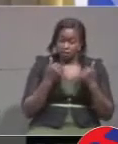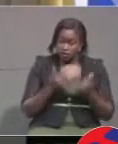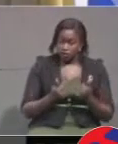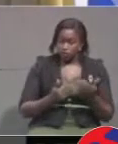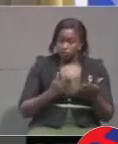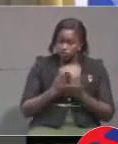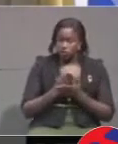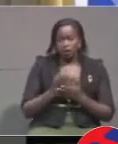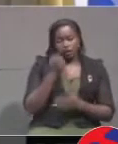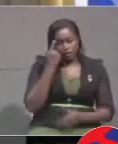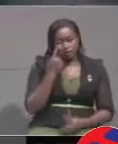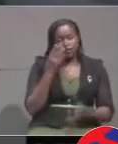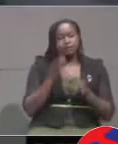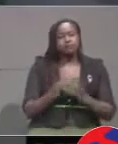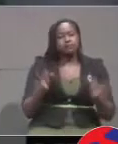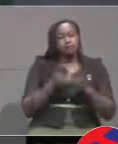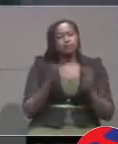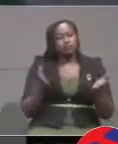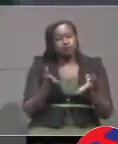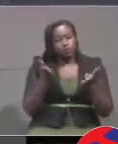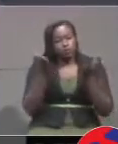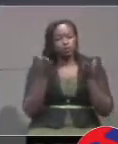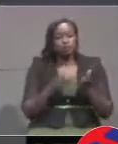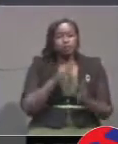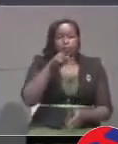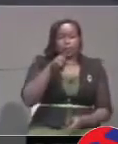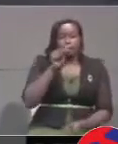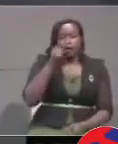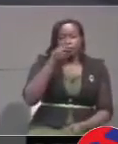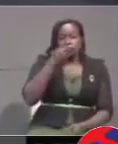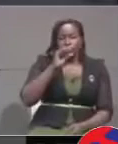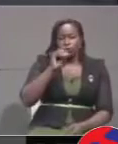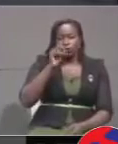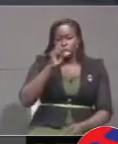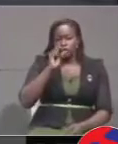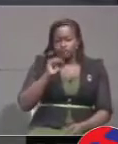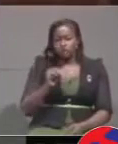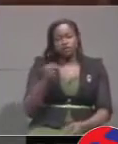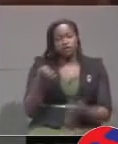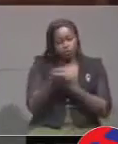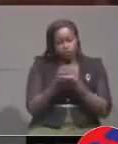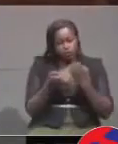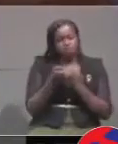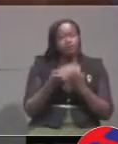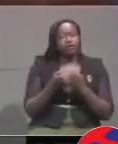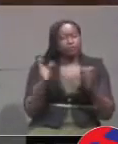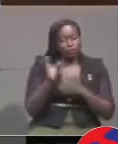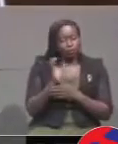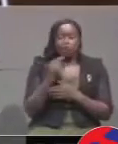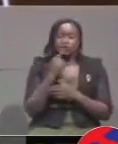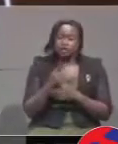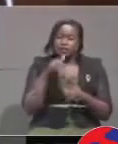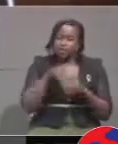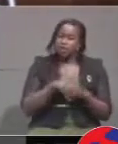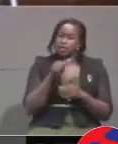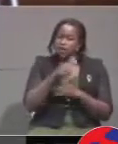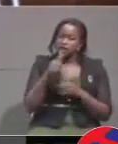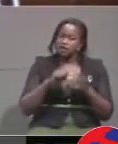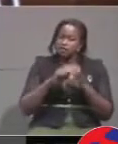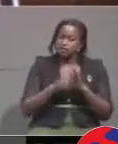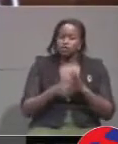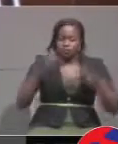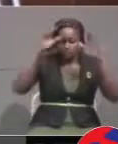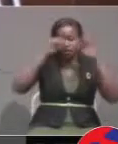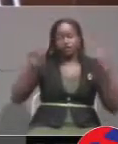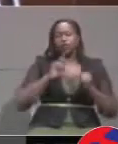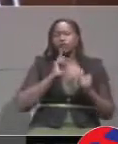research. Echo nze chinjalo eningana cho. Naere wakalaka ya sembe zaayo kweyo. Yes. Ya gami ni wa president ya vayo